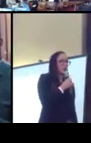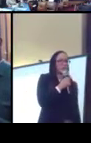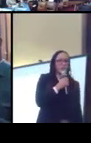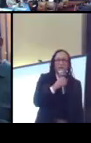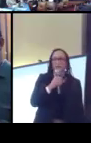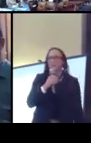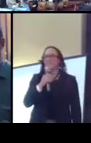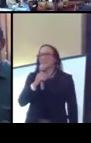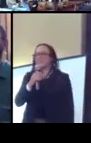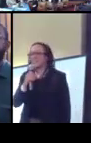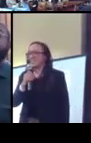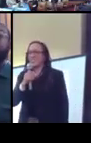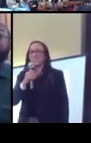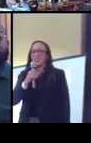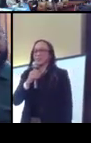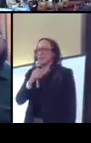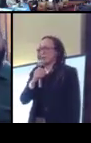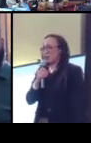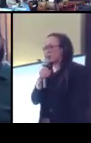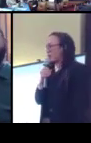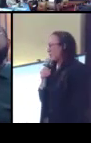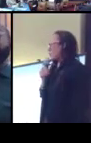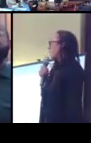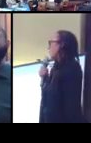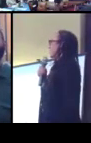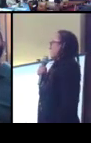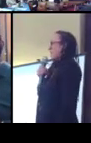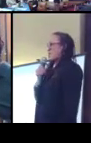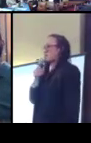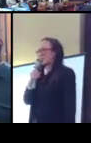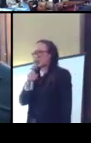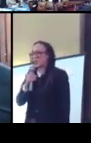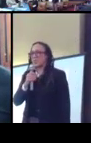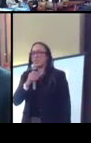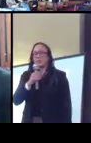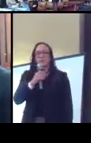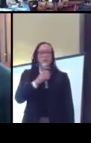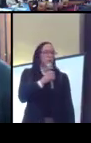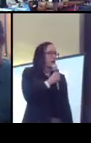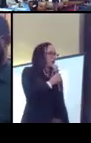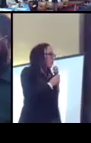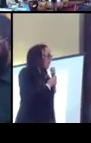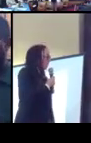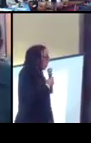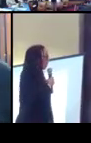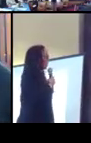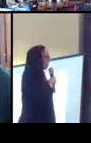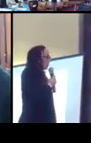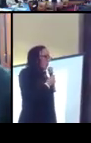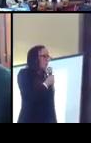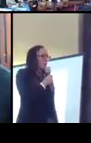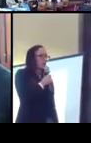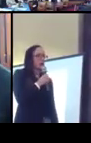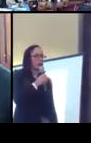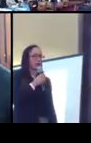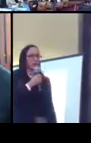effort, and hugs, and love, and tears, and maybe a few harsh words that we went through to get to this point. So thank you